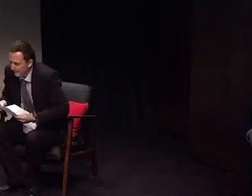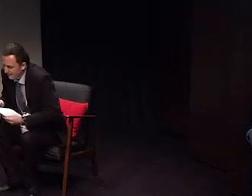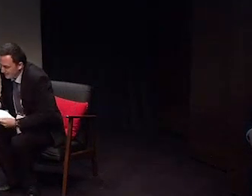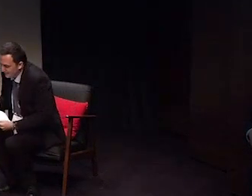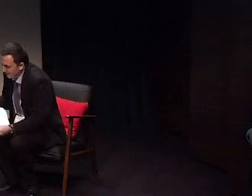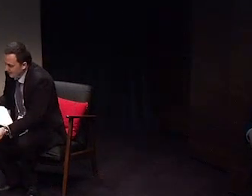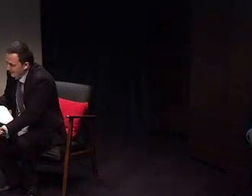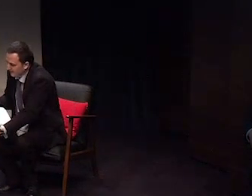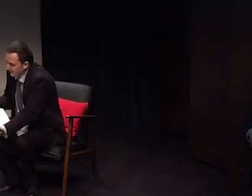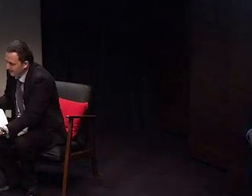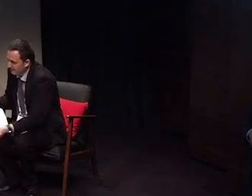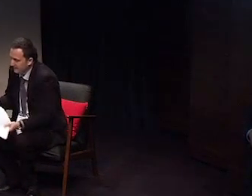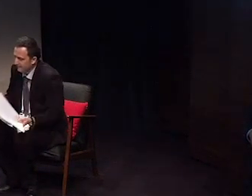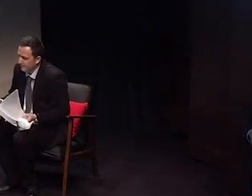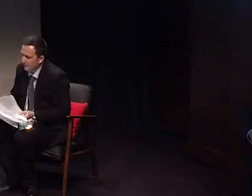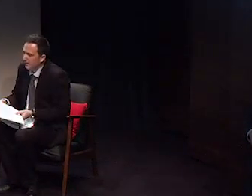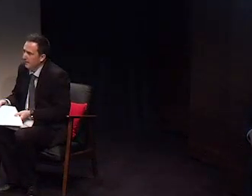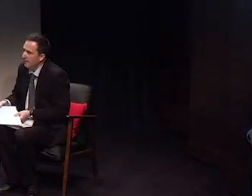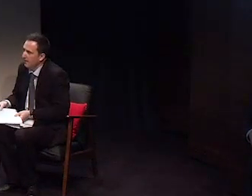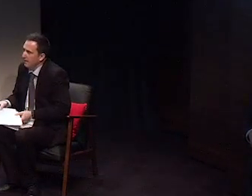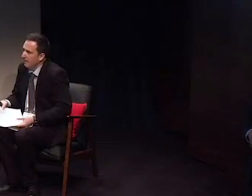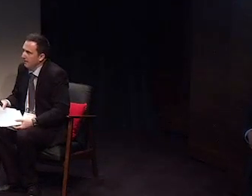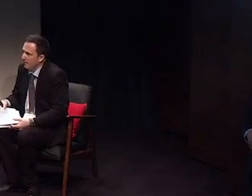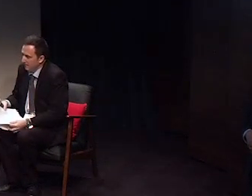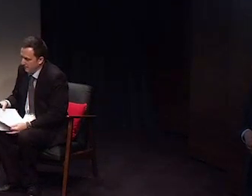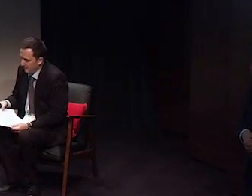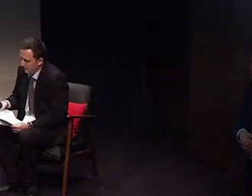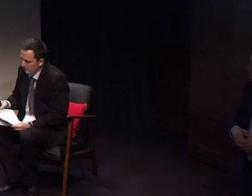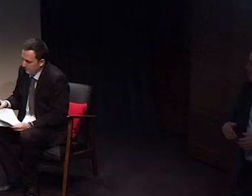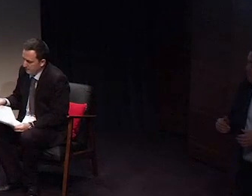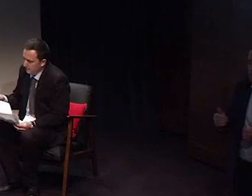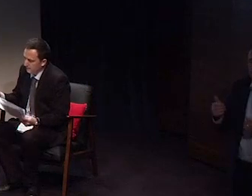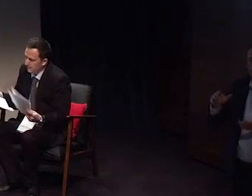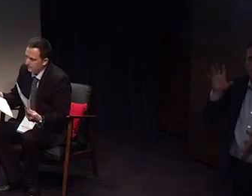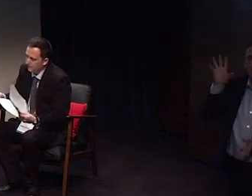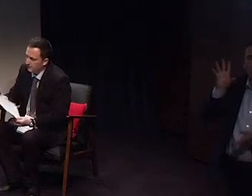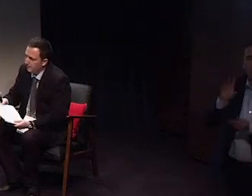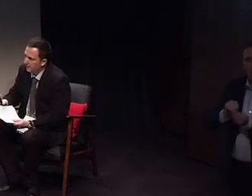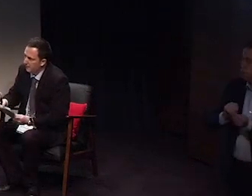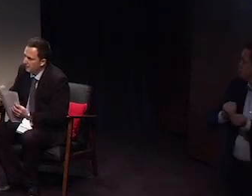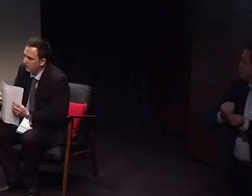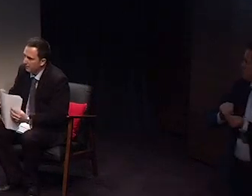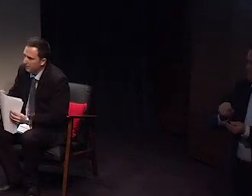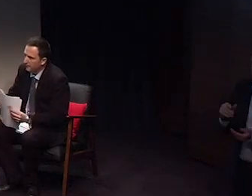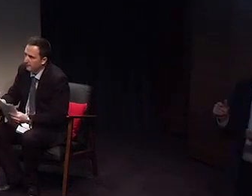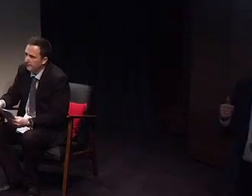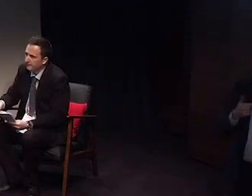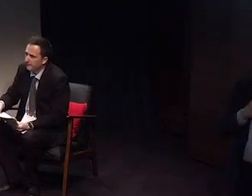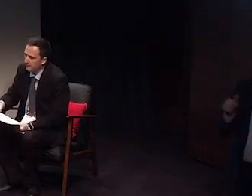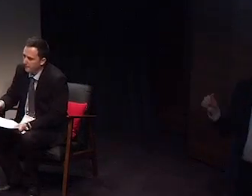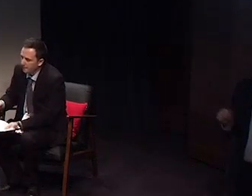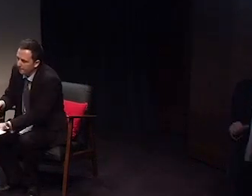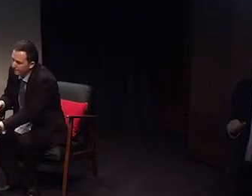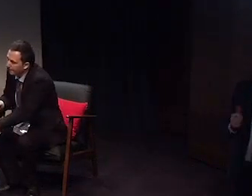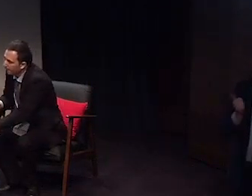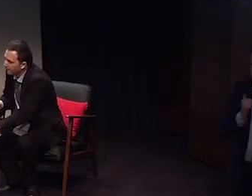No, it's fine. Okay. Okay, so this is now the time of the conclusion. I will go quickly because I think you may have a